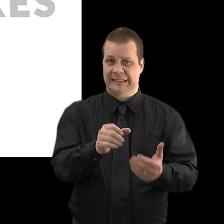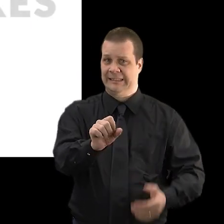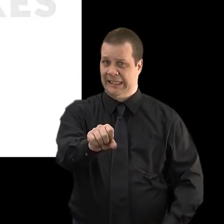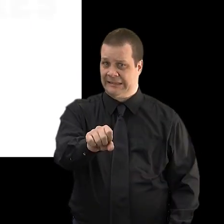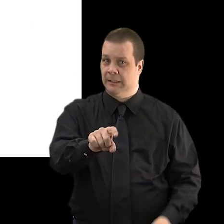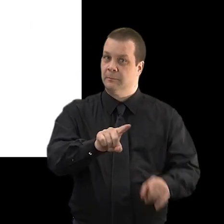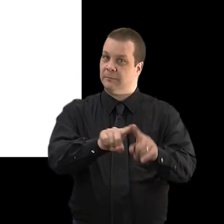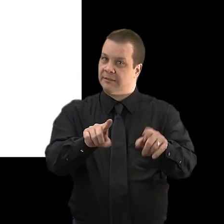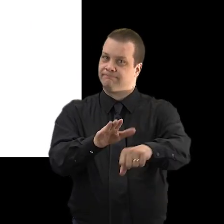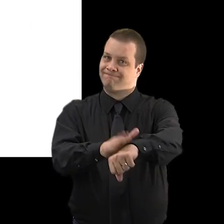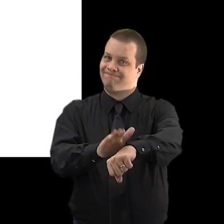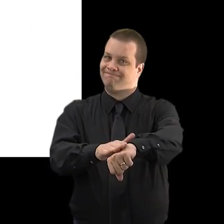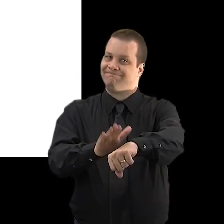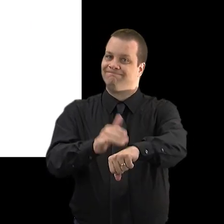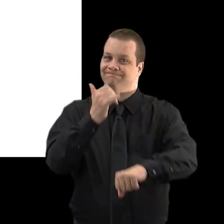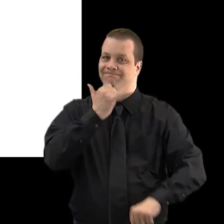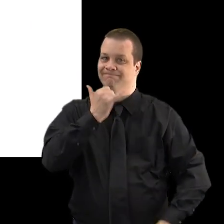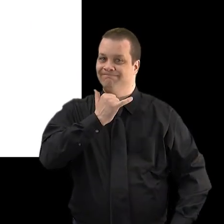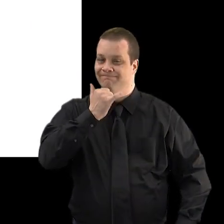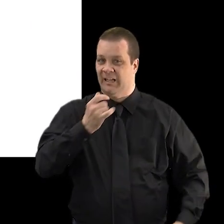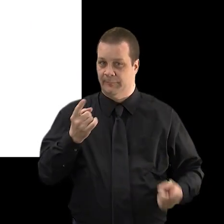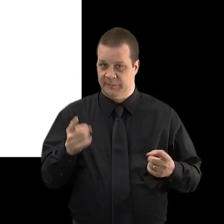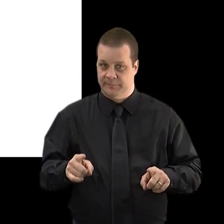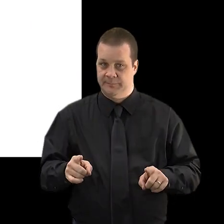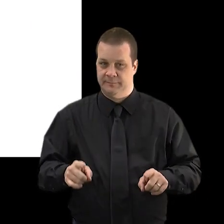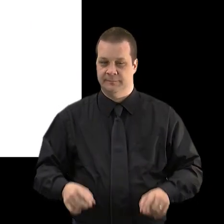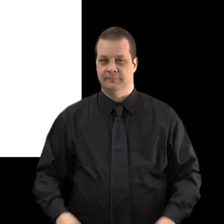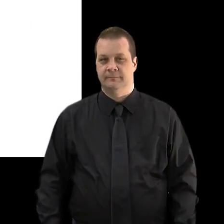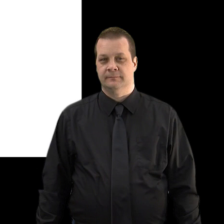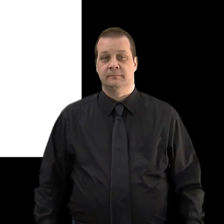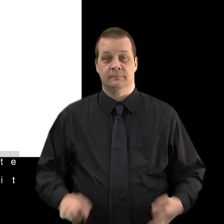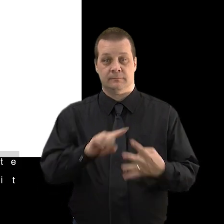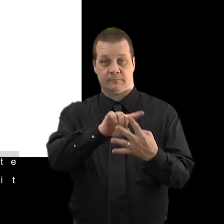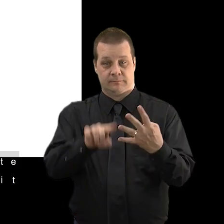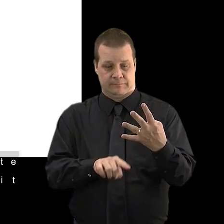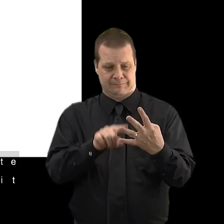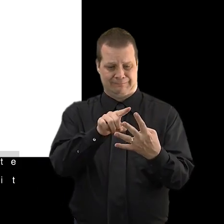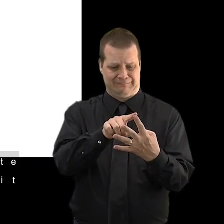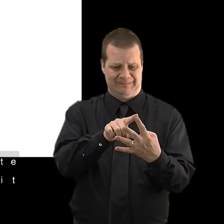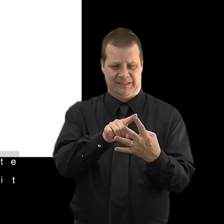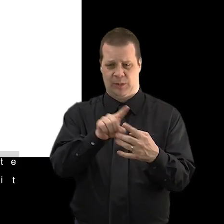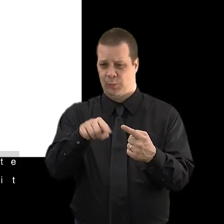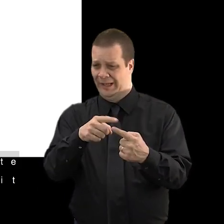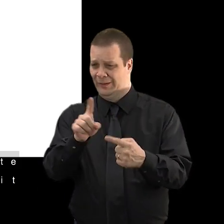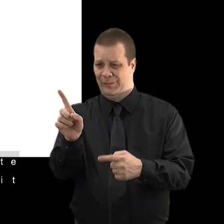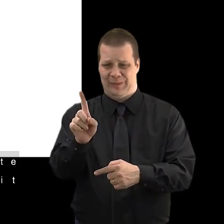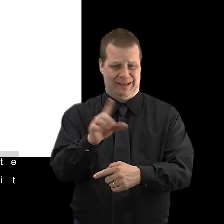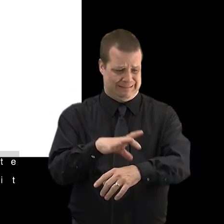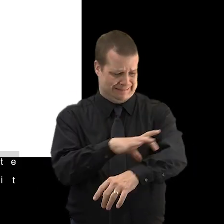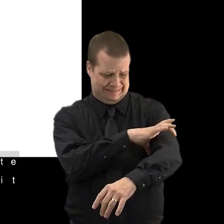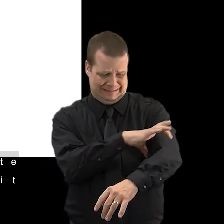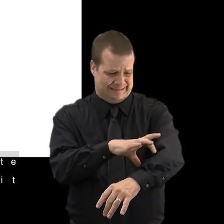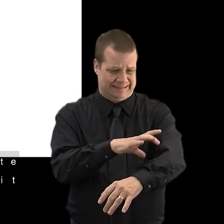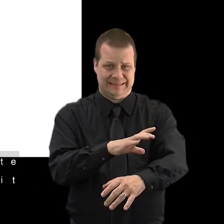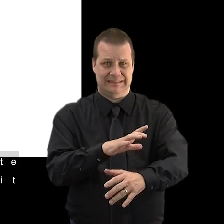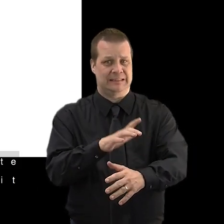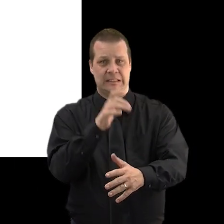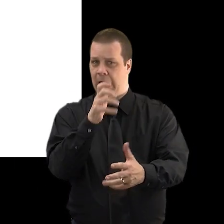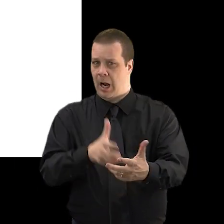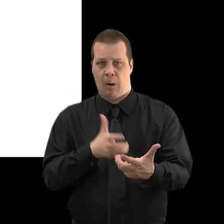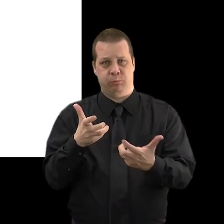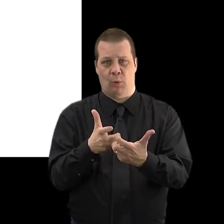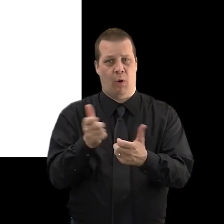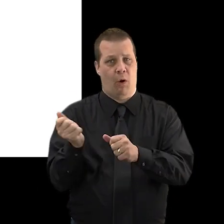mistakes. Mistake number 1, not knowing when to apply a tourniquet. Tourniquets aren't appropriate for all injuries. Don't use